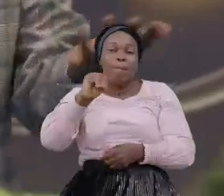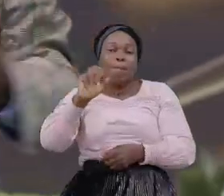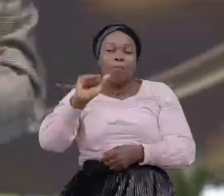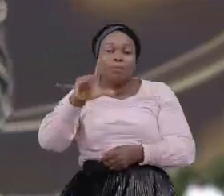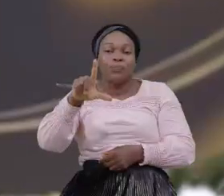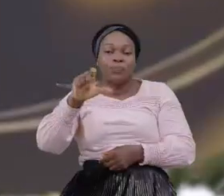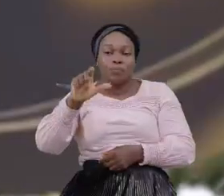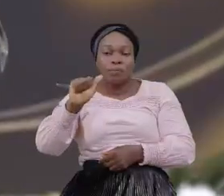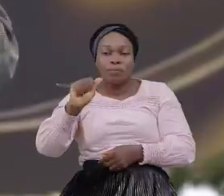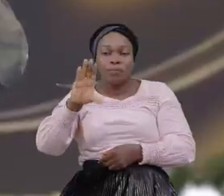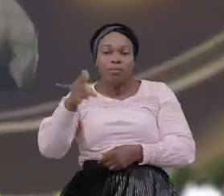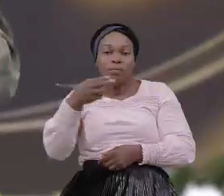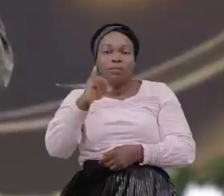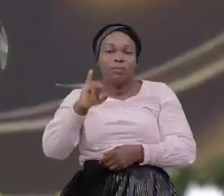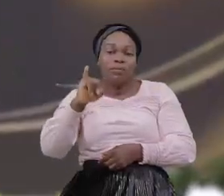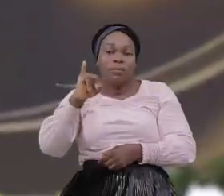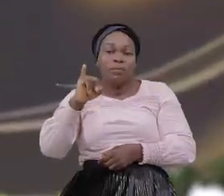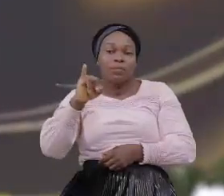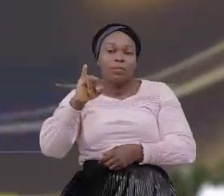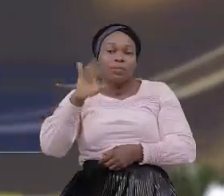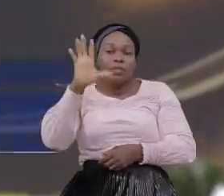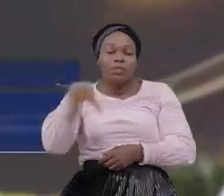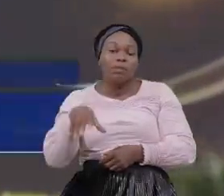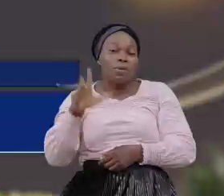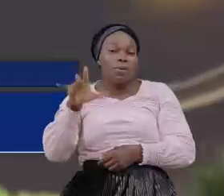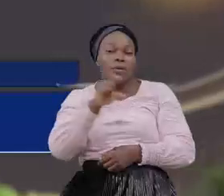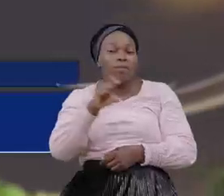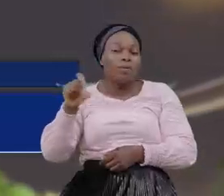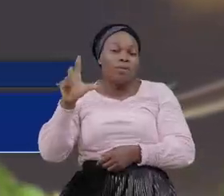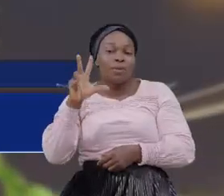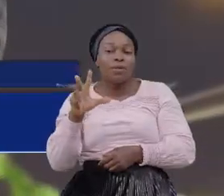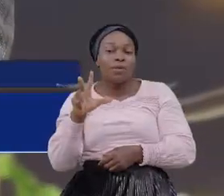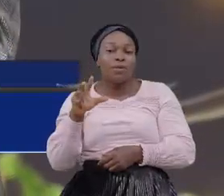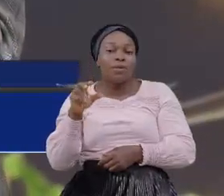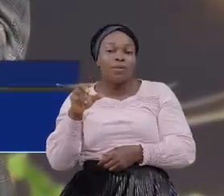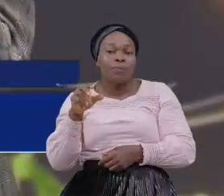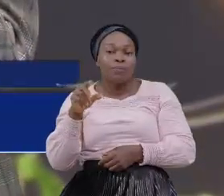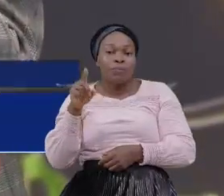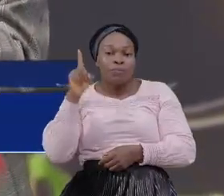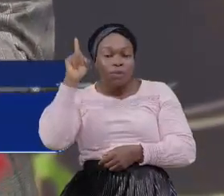from verse 3. In Malachi chapter 3, verse 3, he shall sit